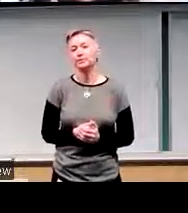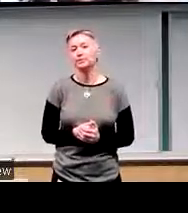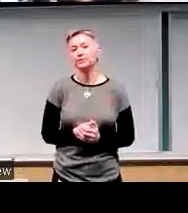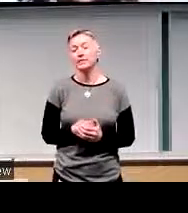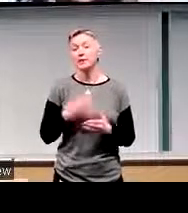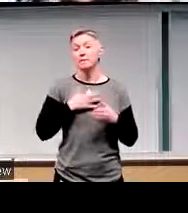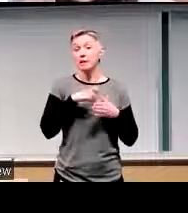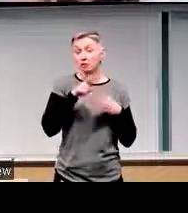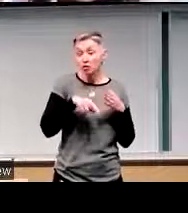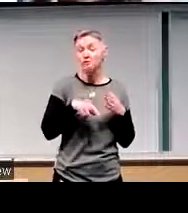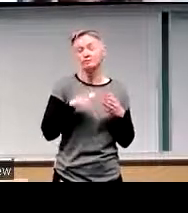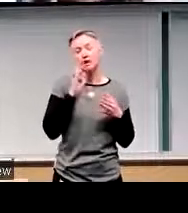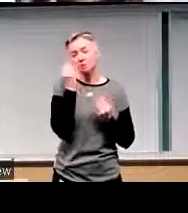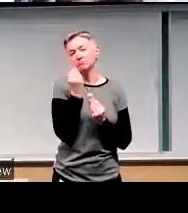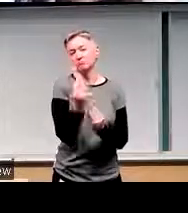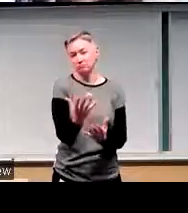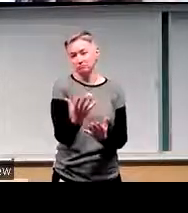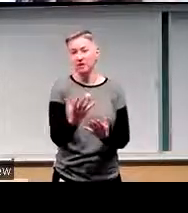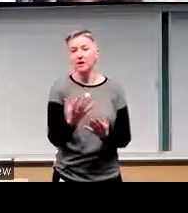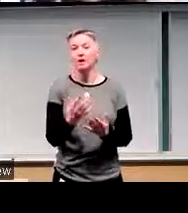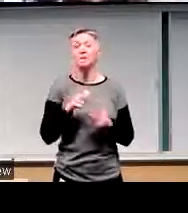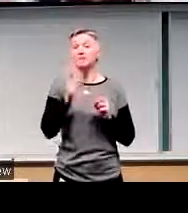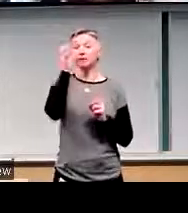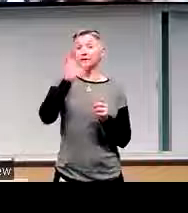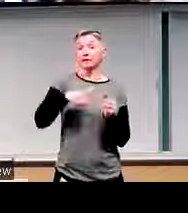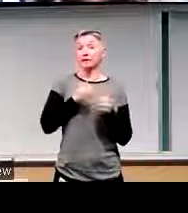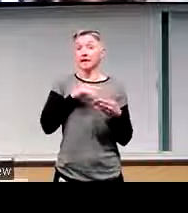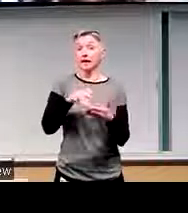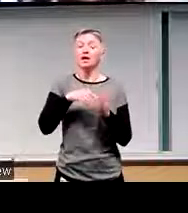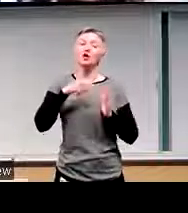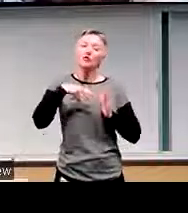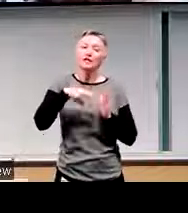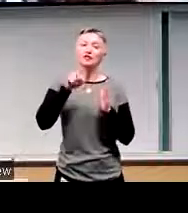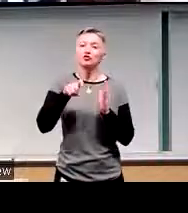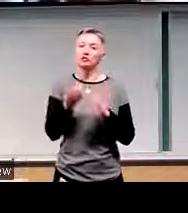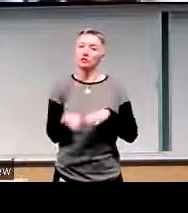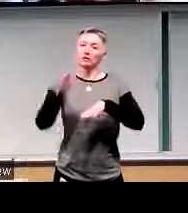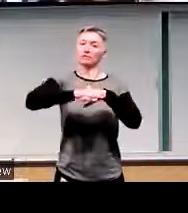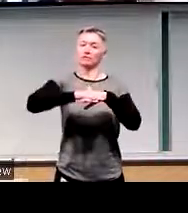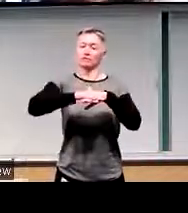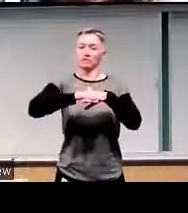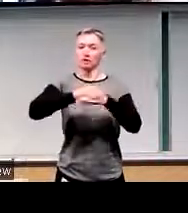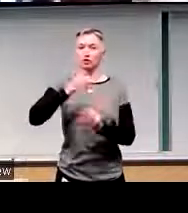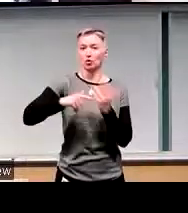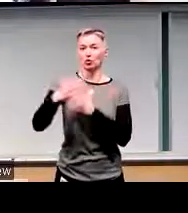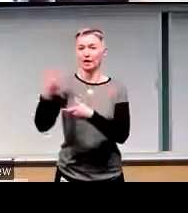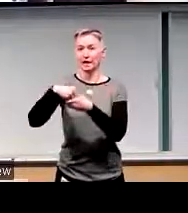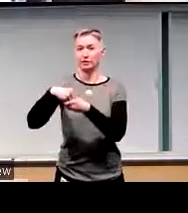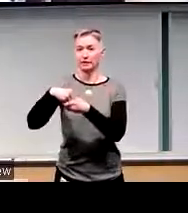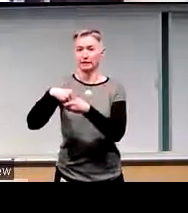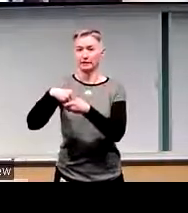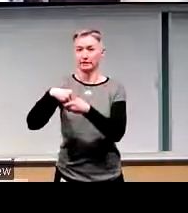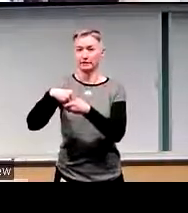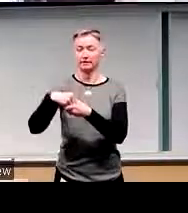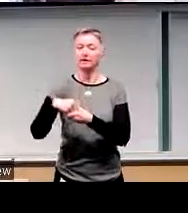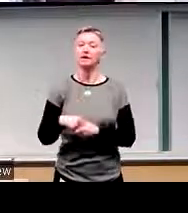that. Essentially, the premise of the study is that reading should increase social engagement, and it should